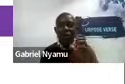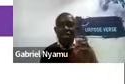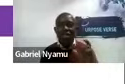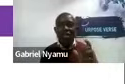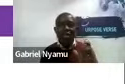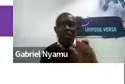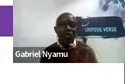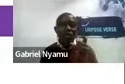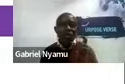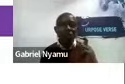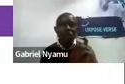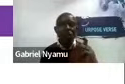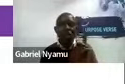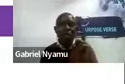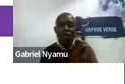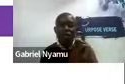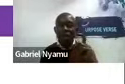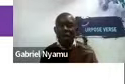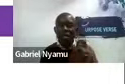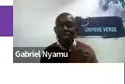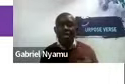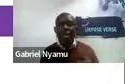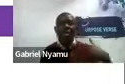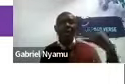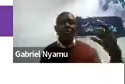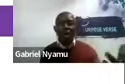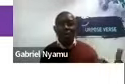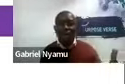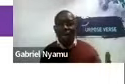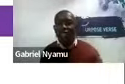So for this session, I'm going just to talk about the individual purpose.